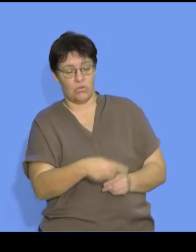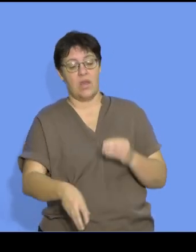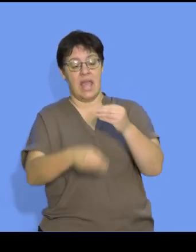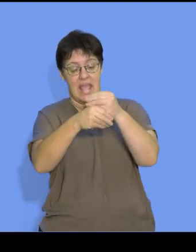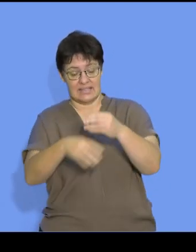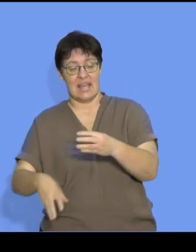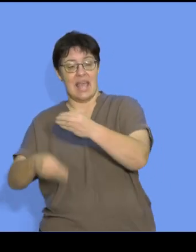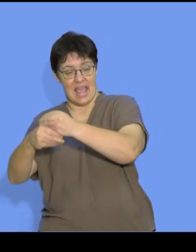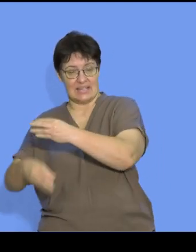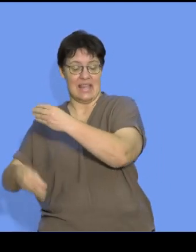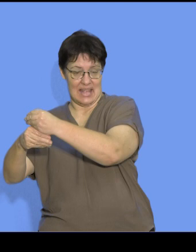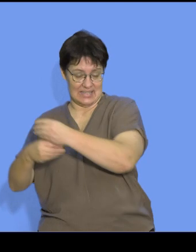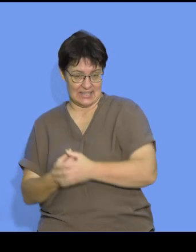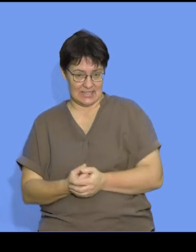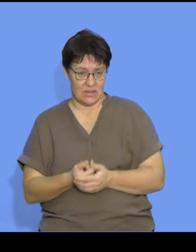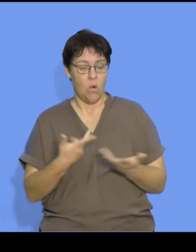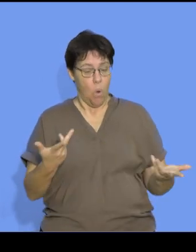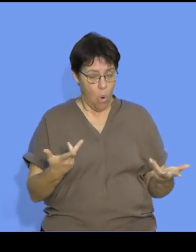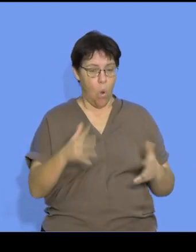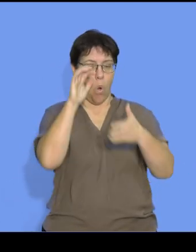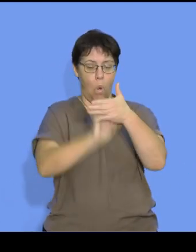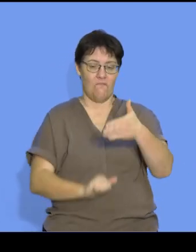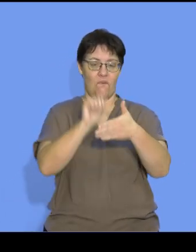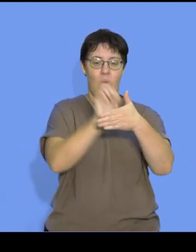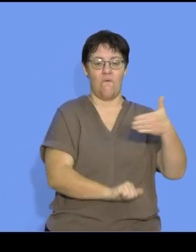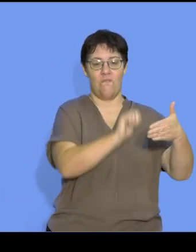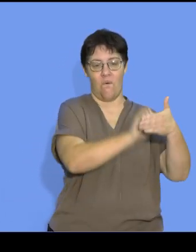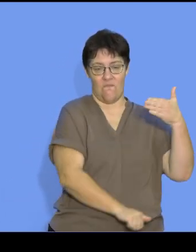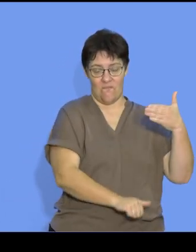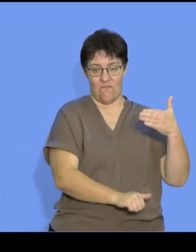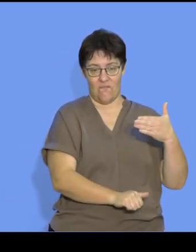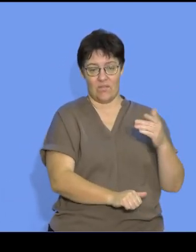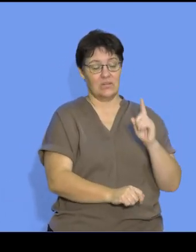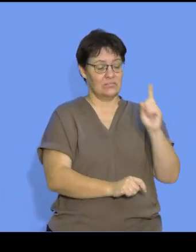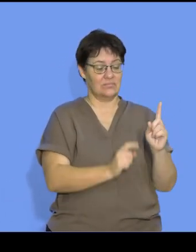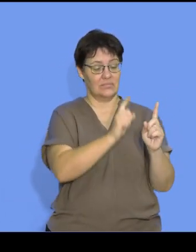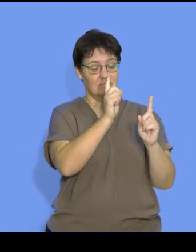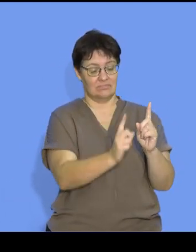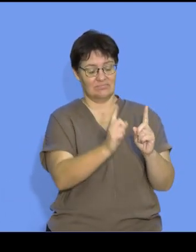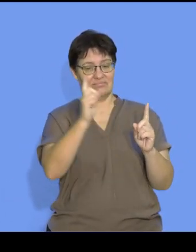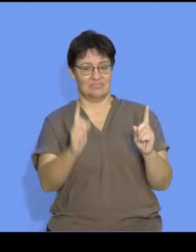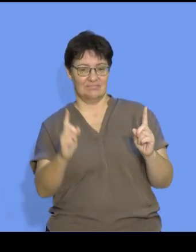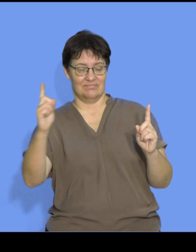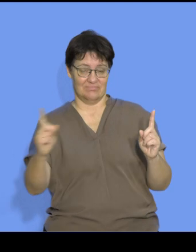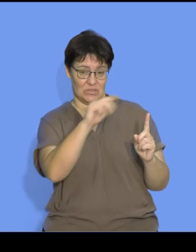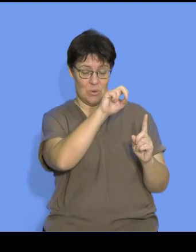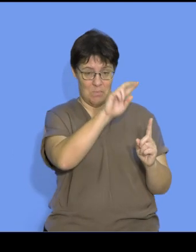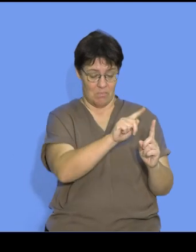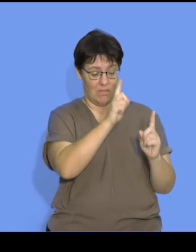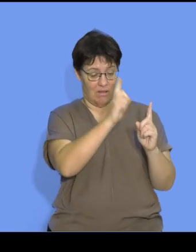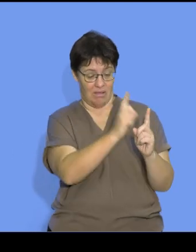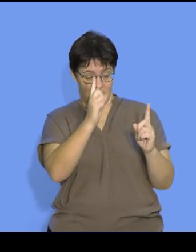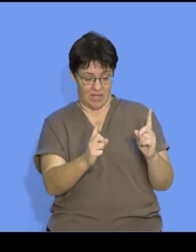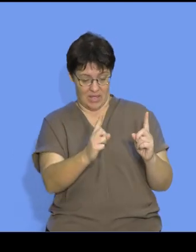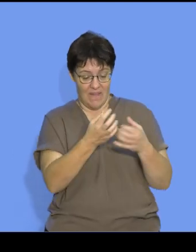or it is continuously subtracted between successive terms. So if I